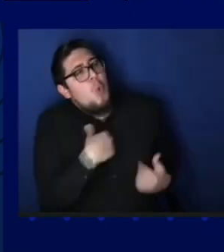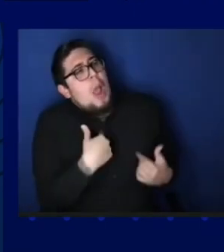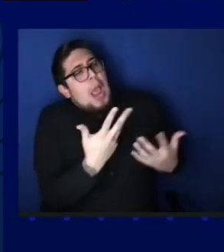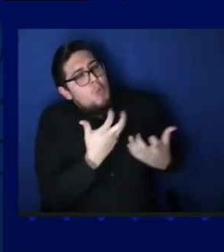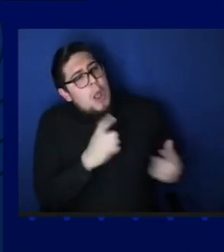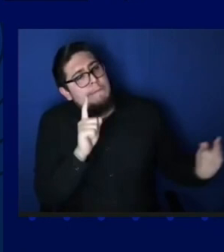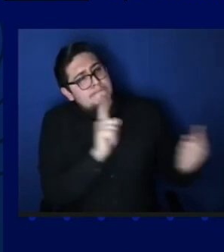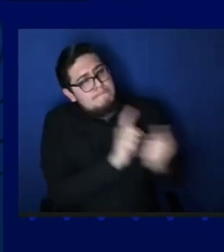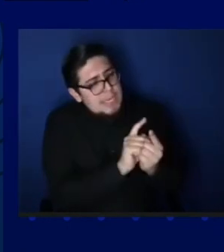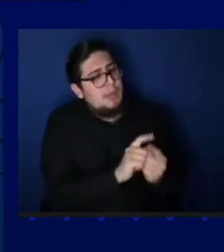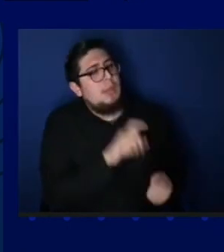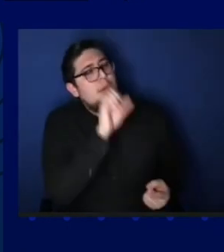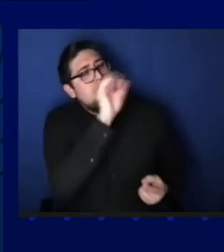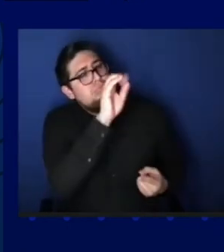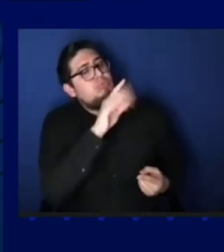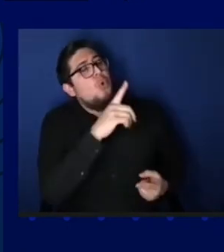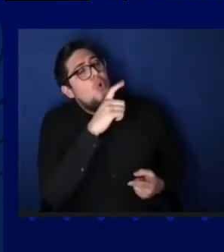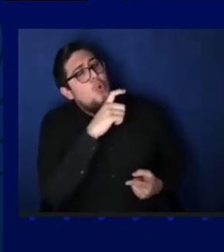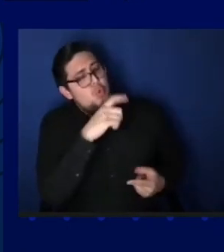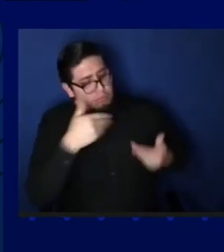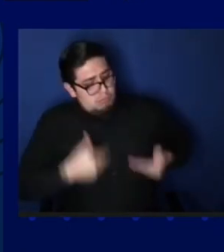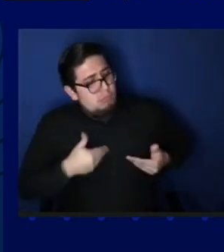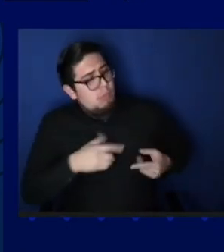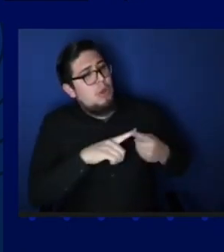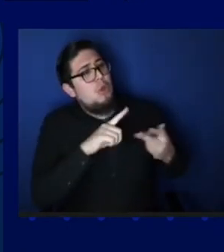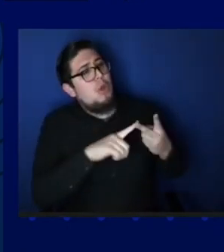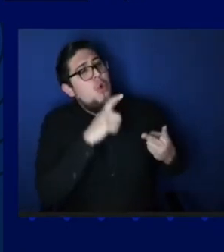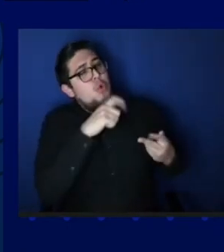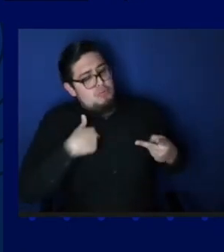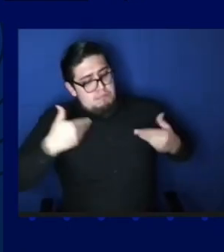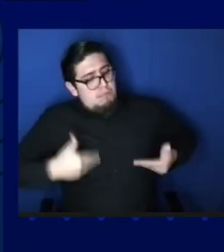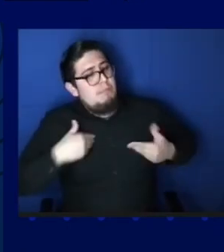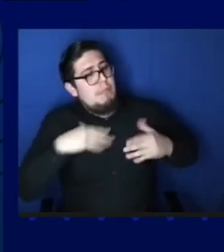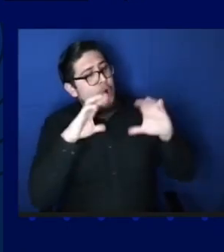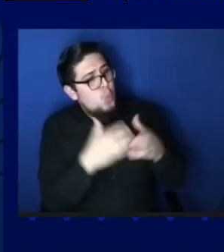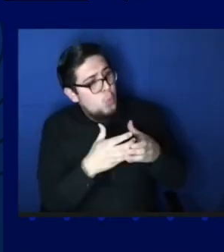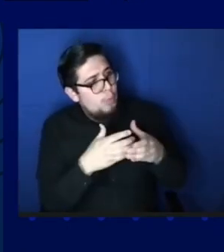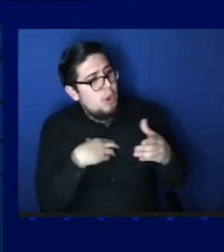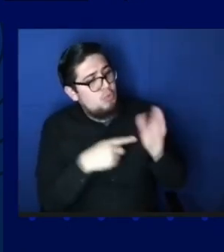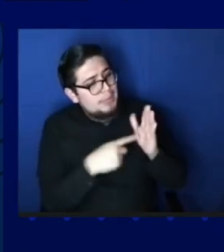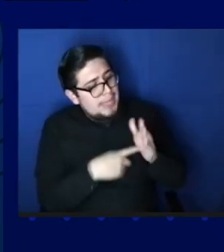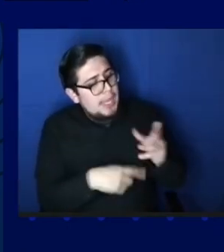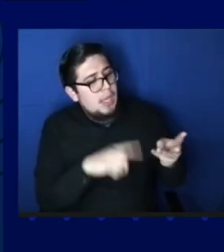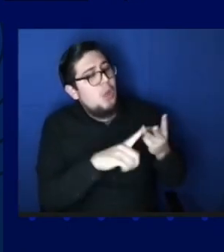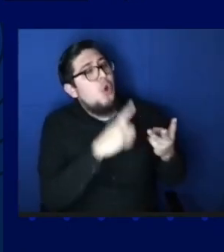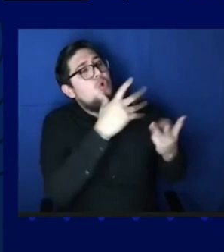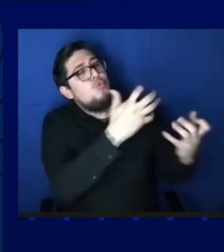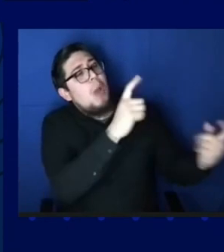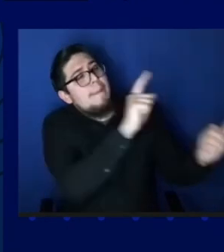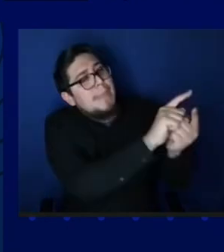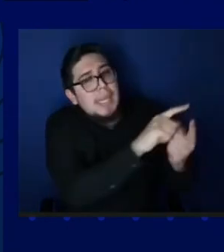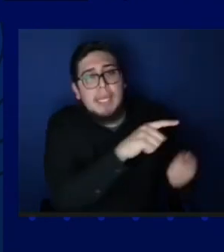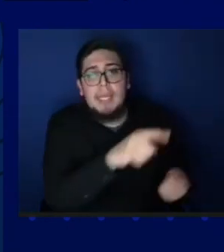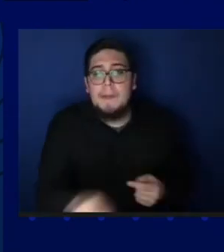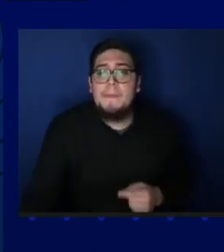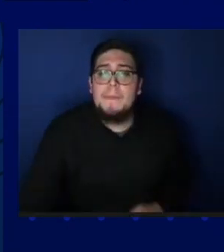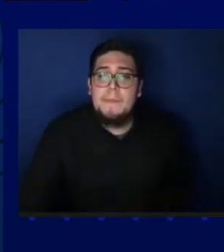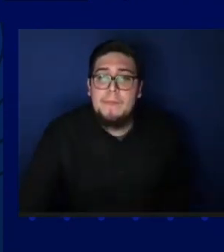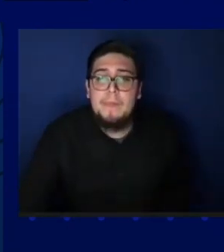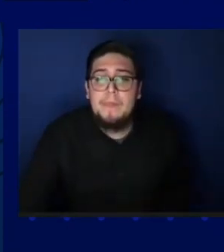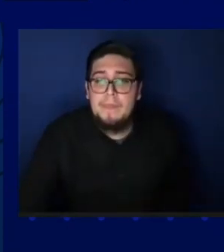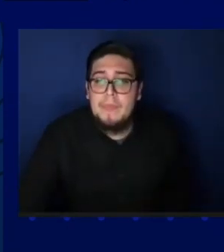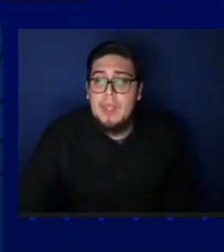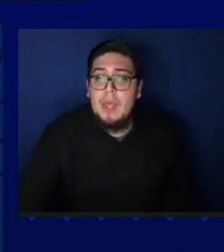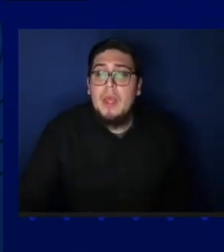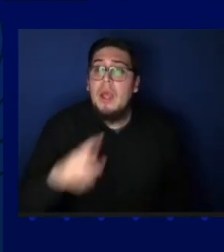group, and why you want to meet, whether that's defunding the police with the BREATHE Act, creating green jobs for our people with